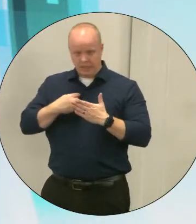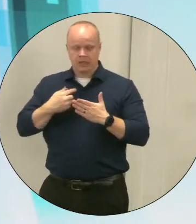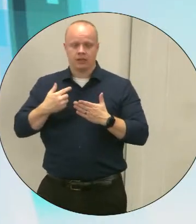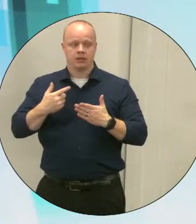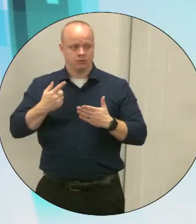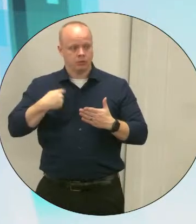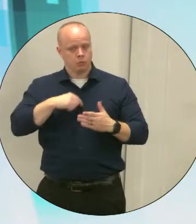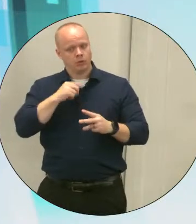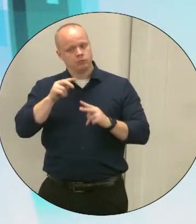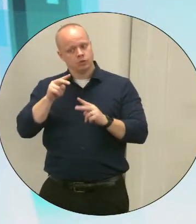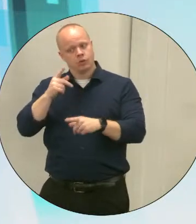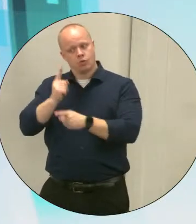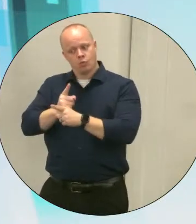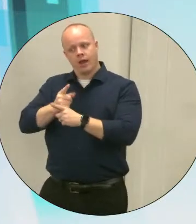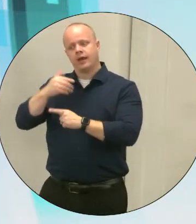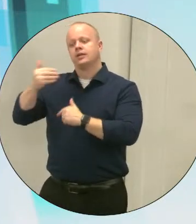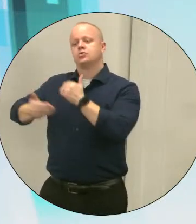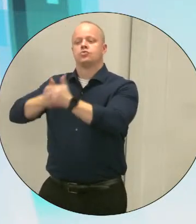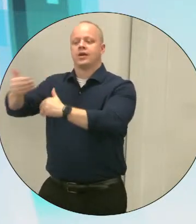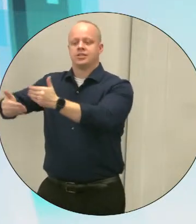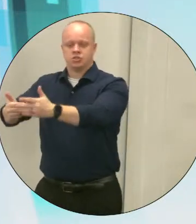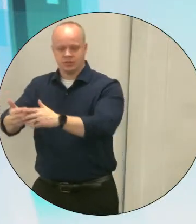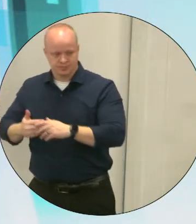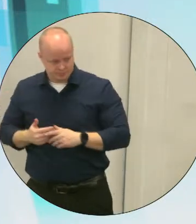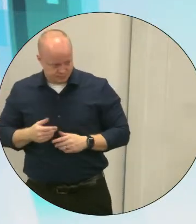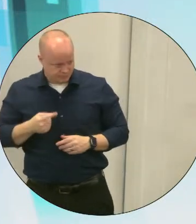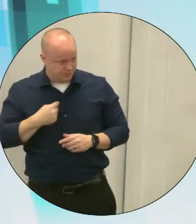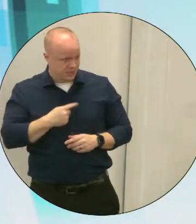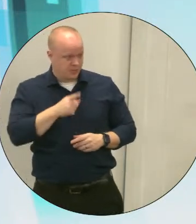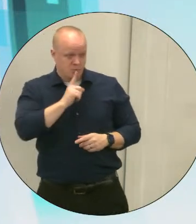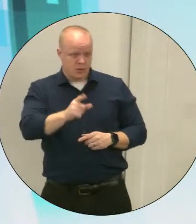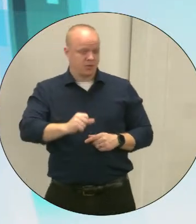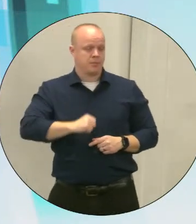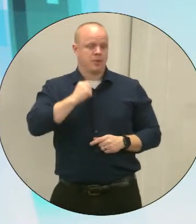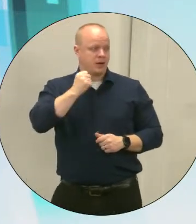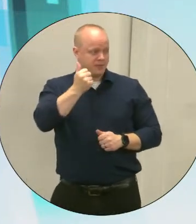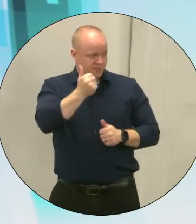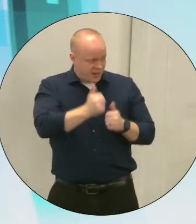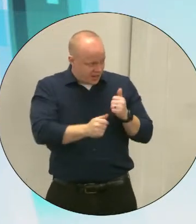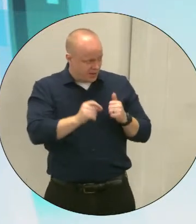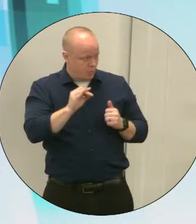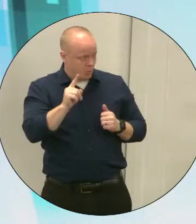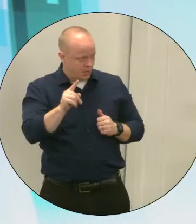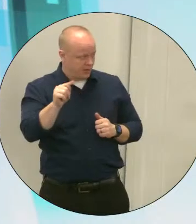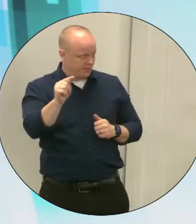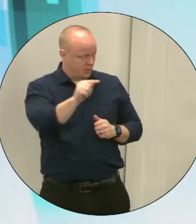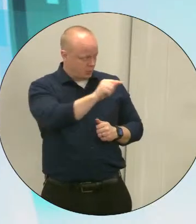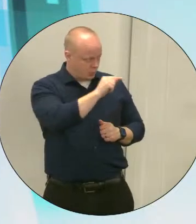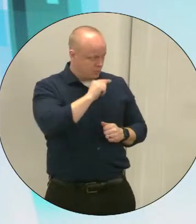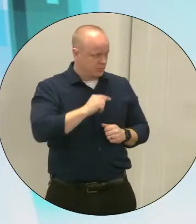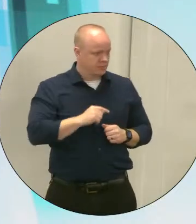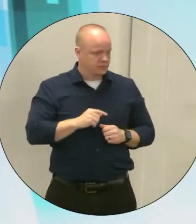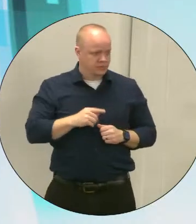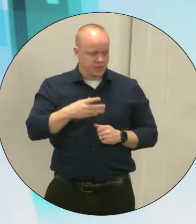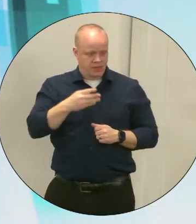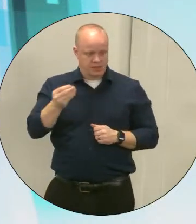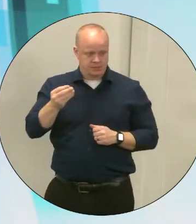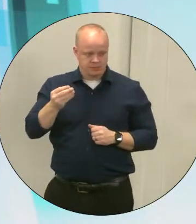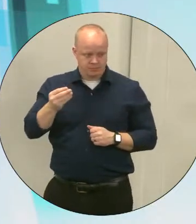we're headed in the right direction. I am so very proud of every single one of you.